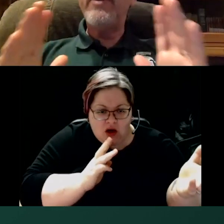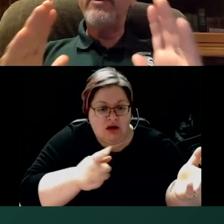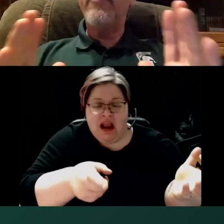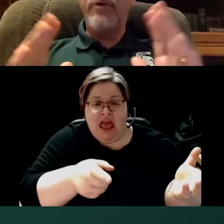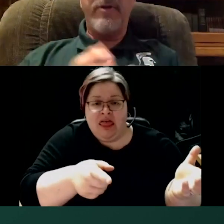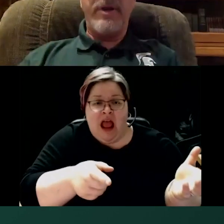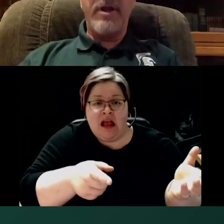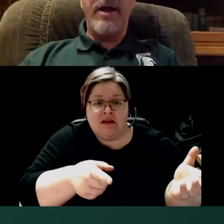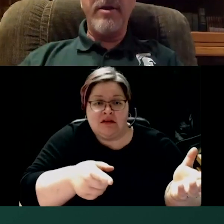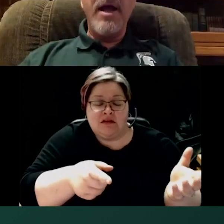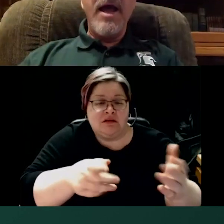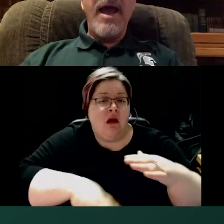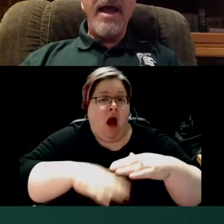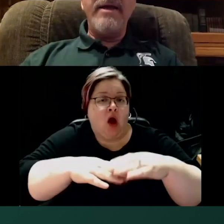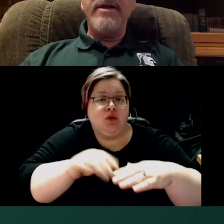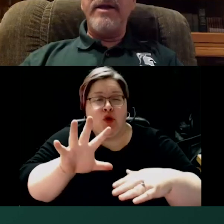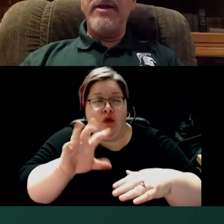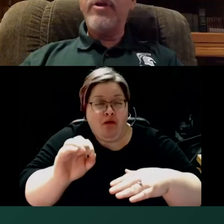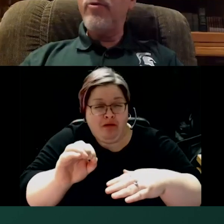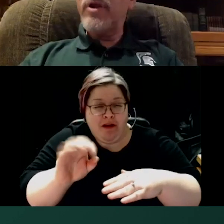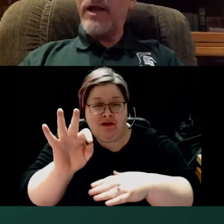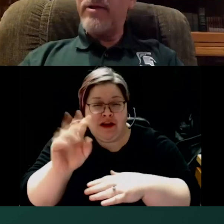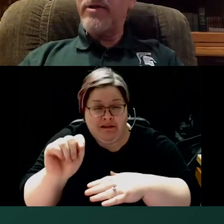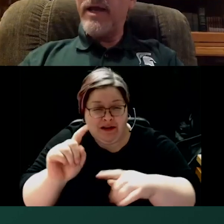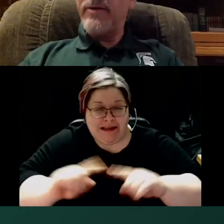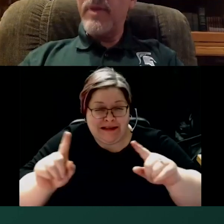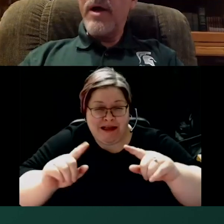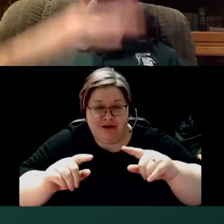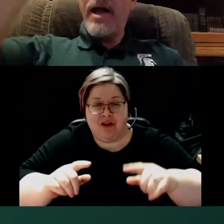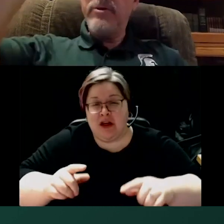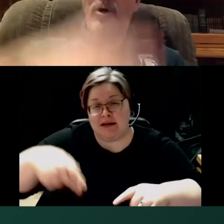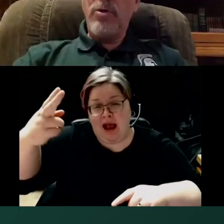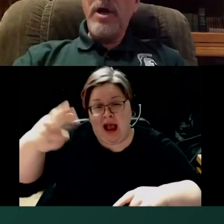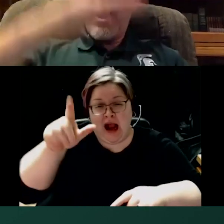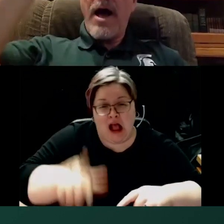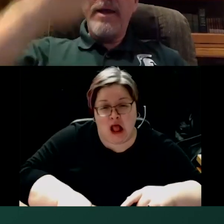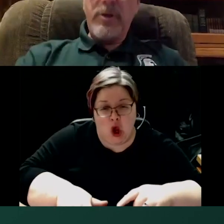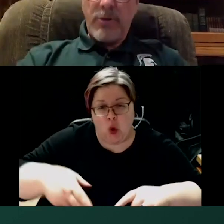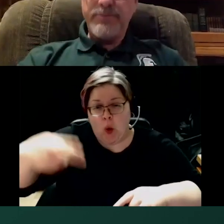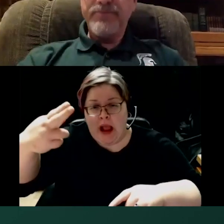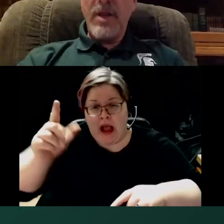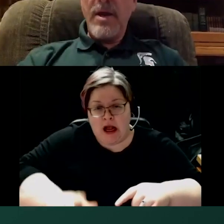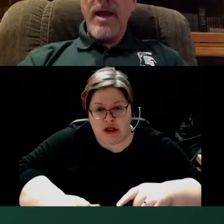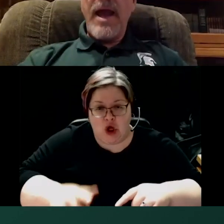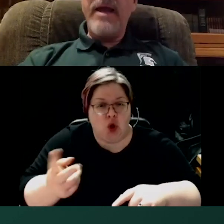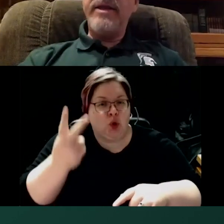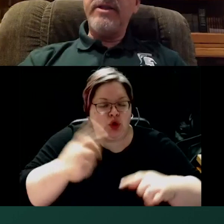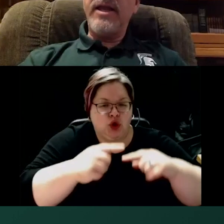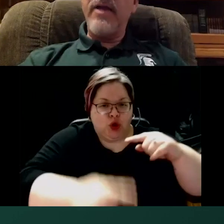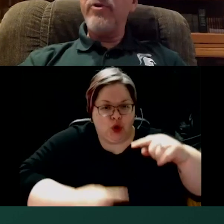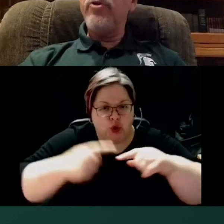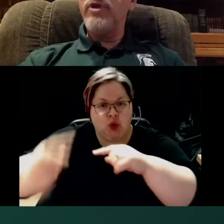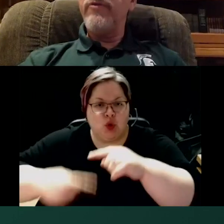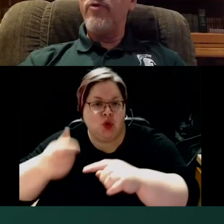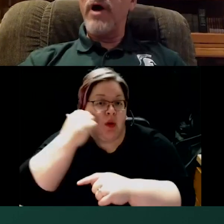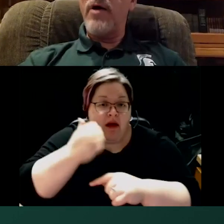50 feet difference, these tides. And there's 2 cycles a day, high, low, high, low. And they take